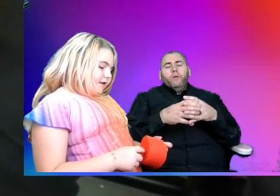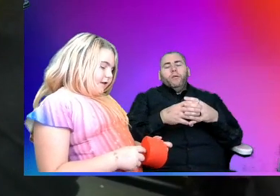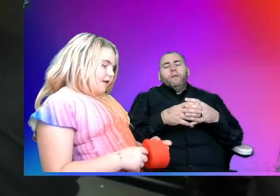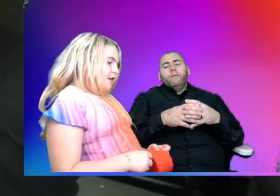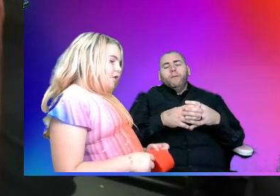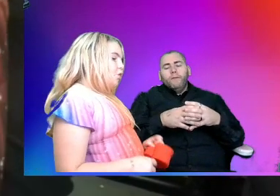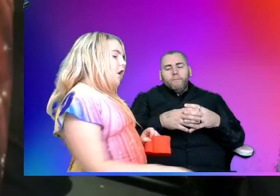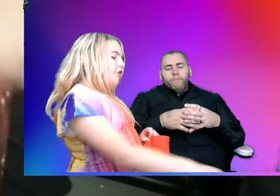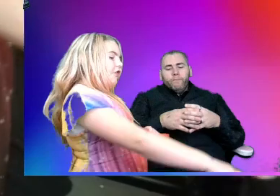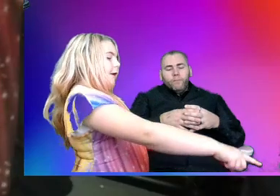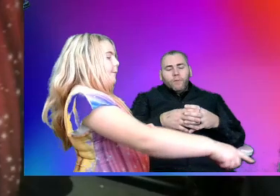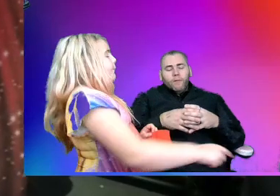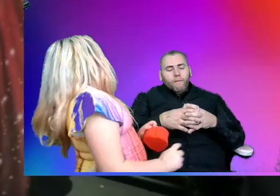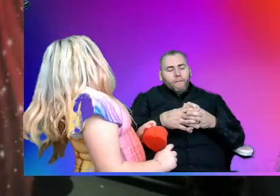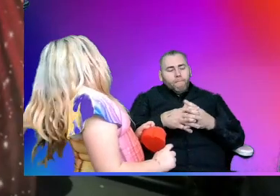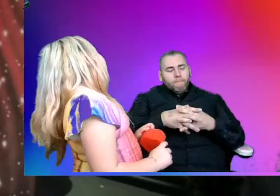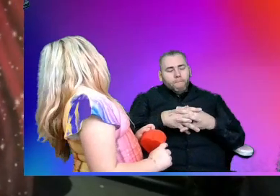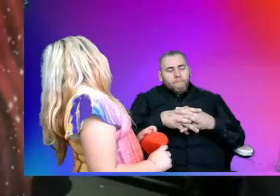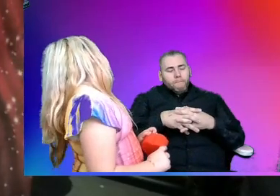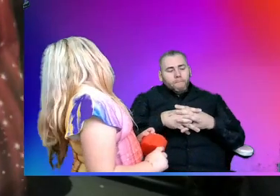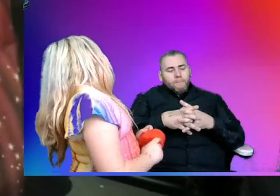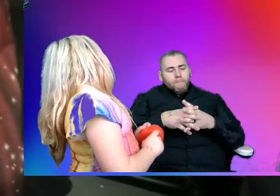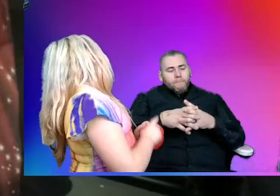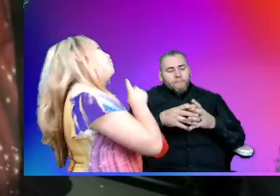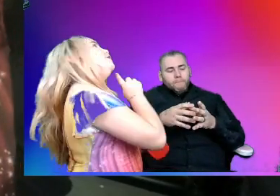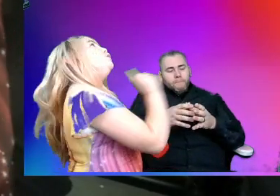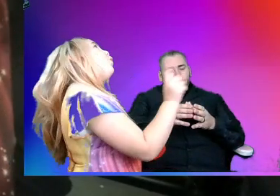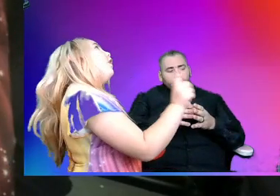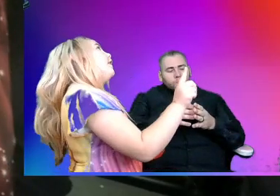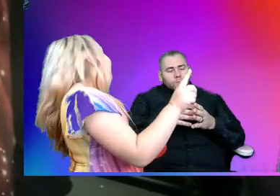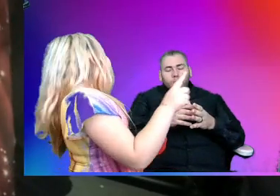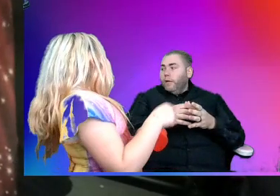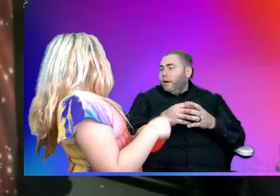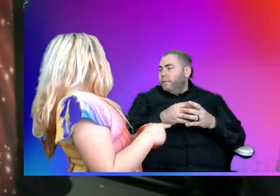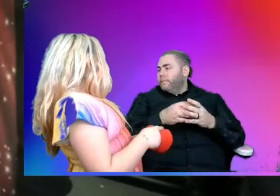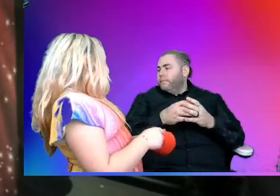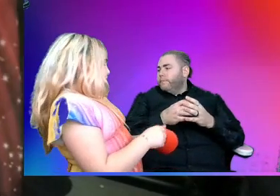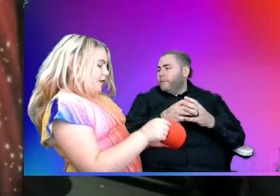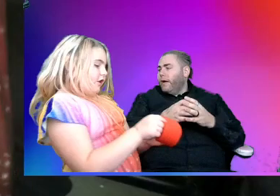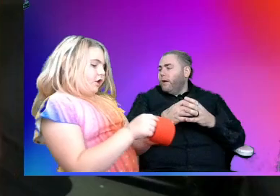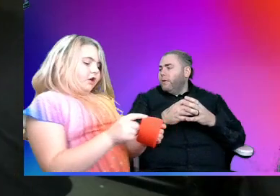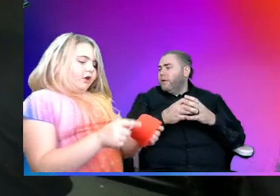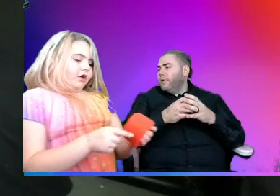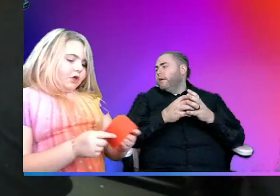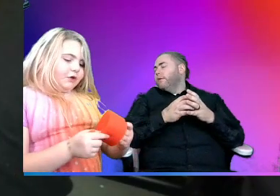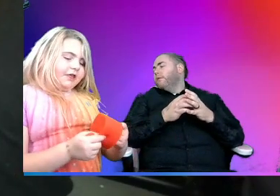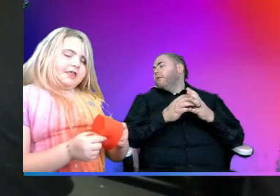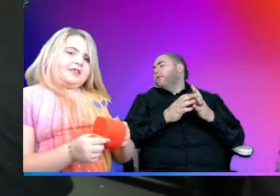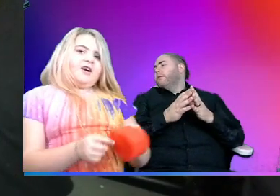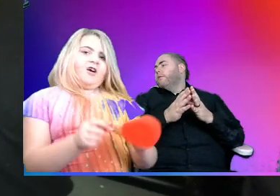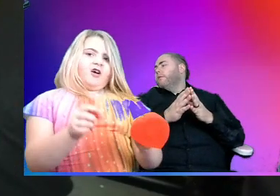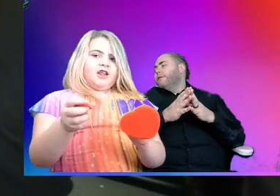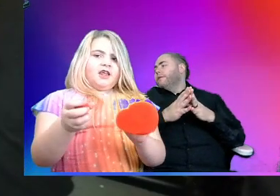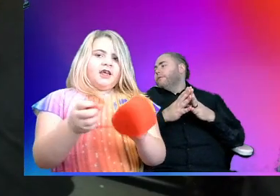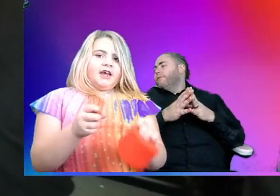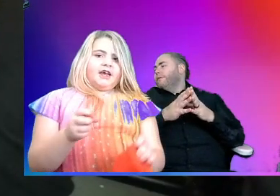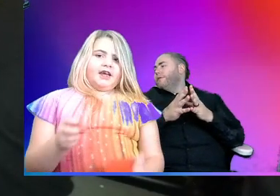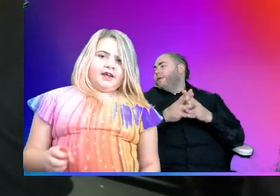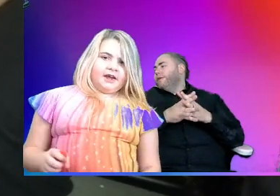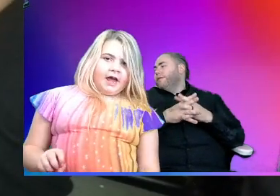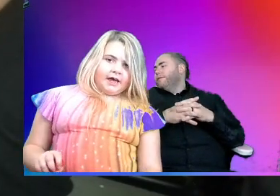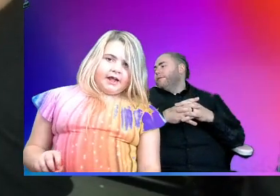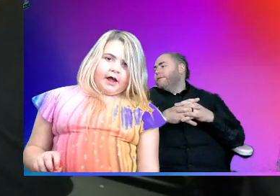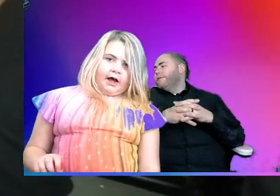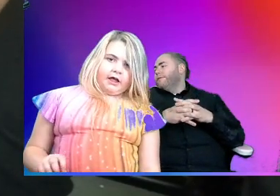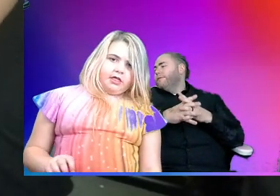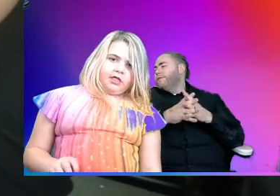real quick. Well, that big one came to an only one. Yeah. I don't really... So this is a heart. That's and